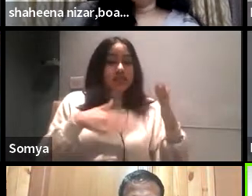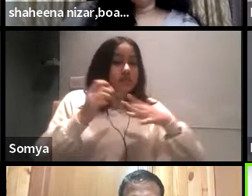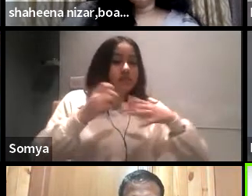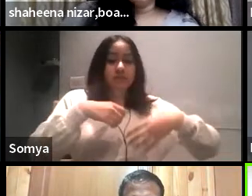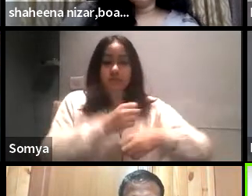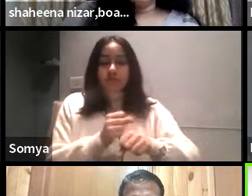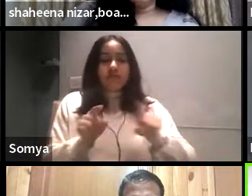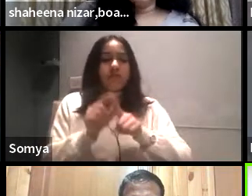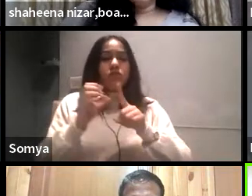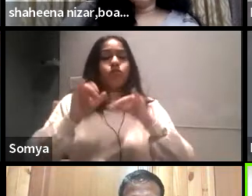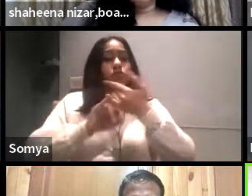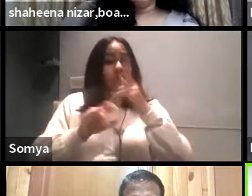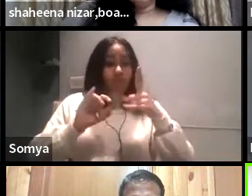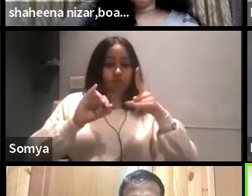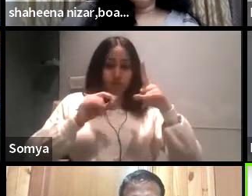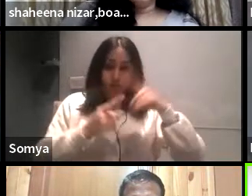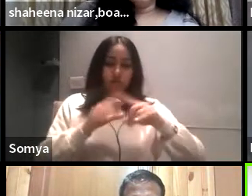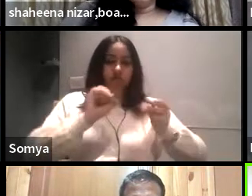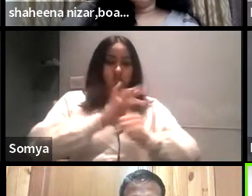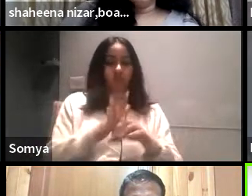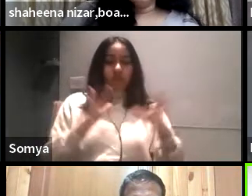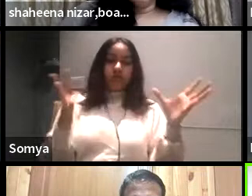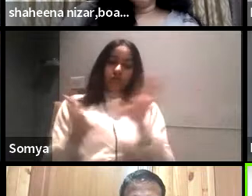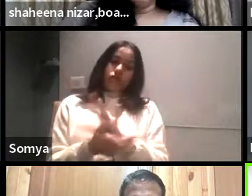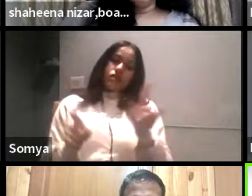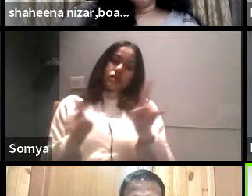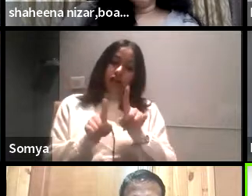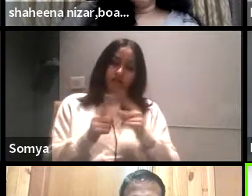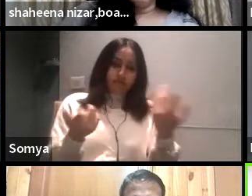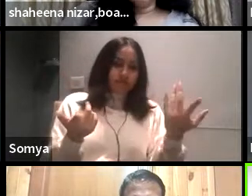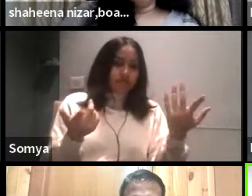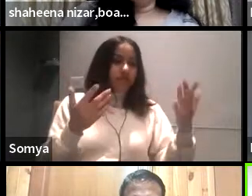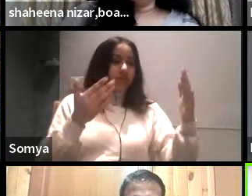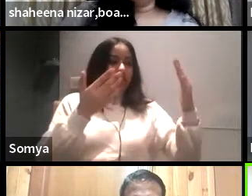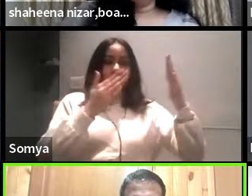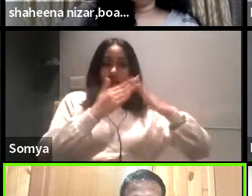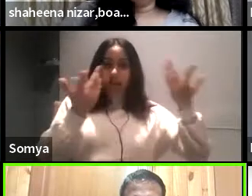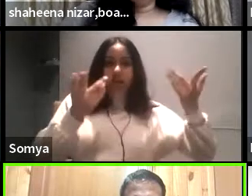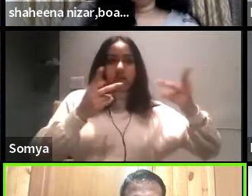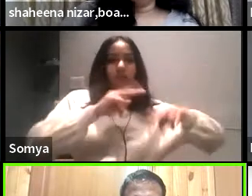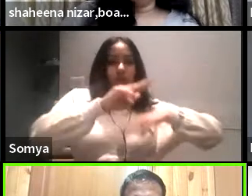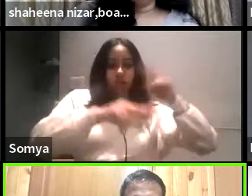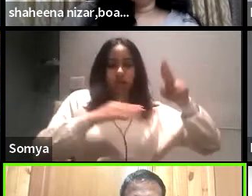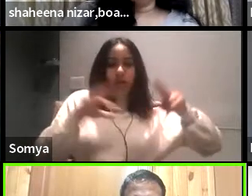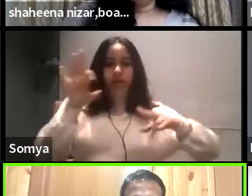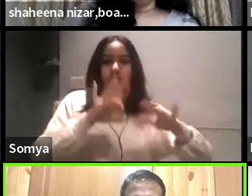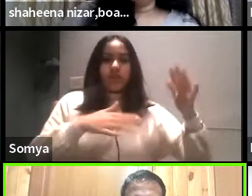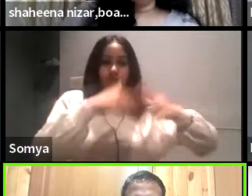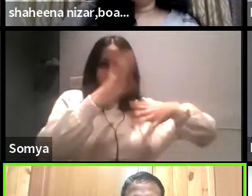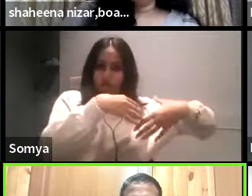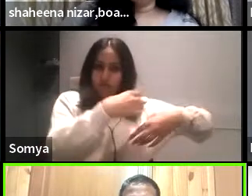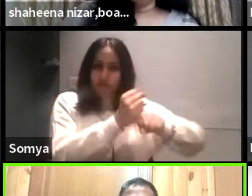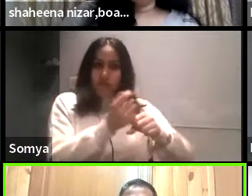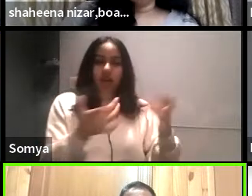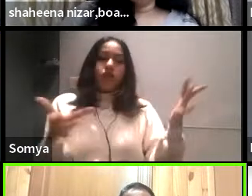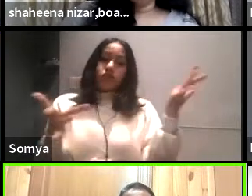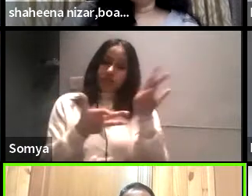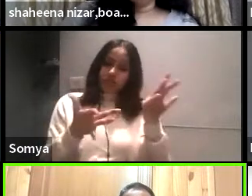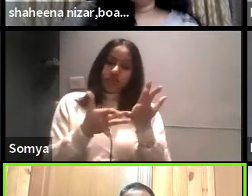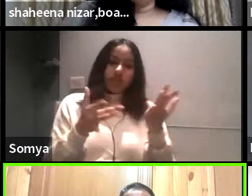world, the infrastructure around disabilities and especially